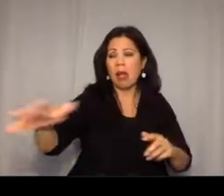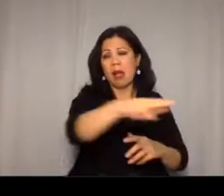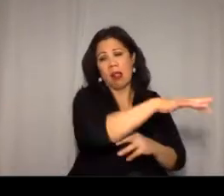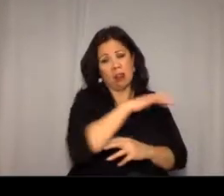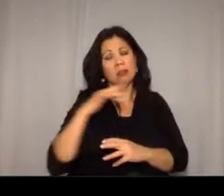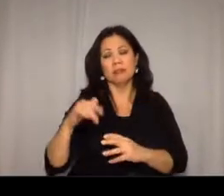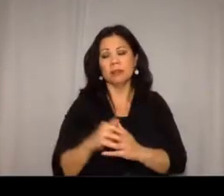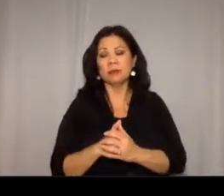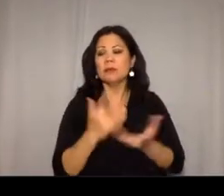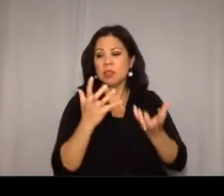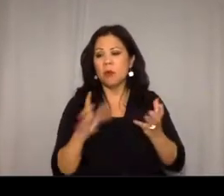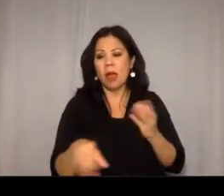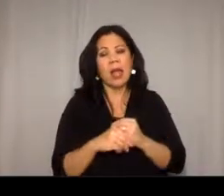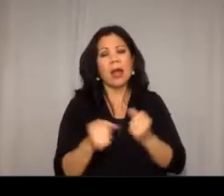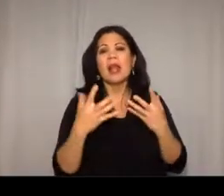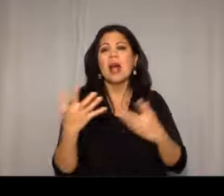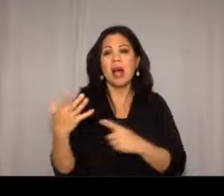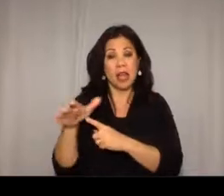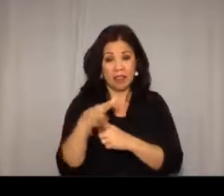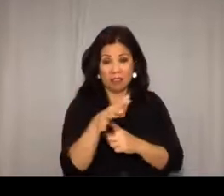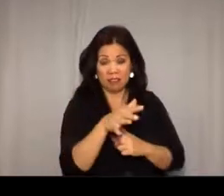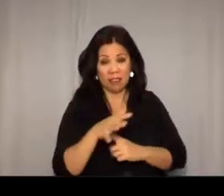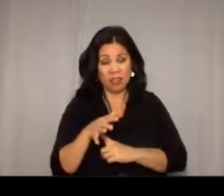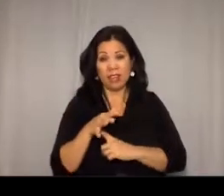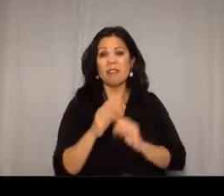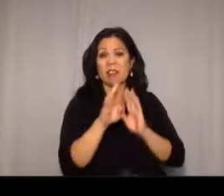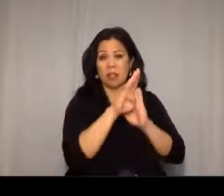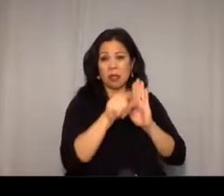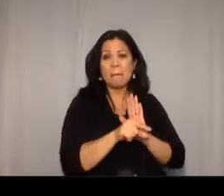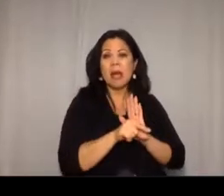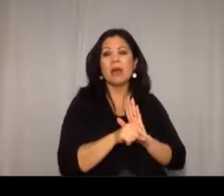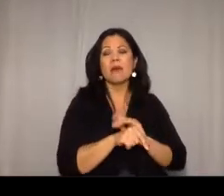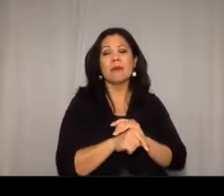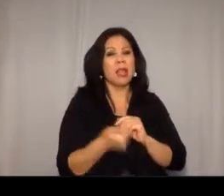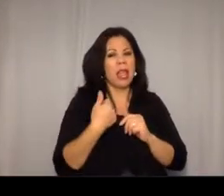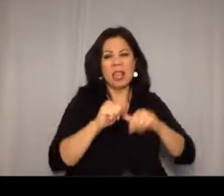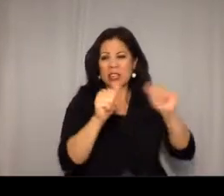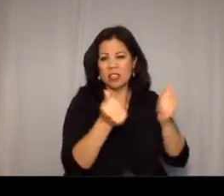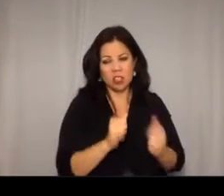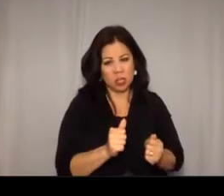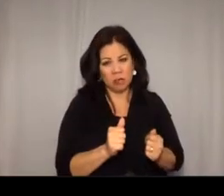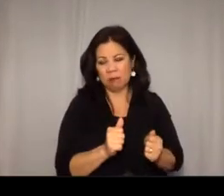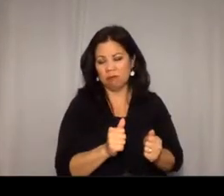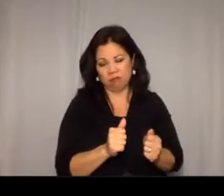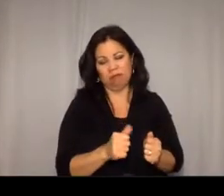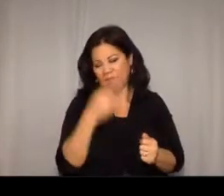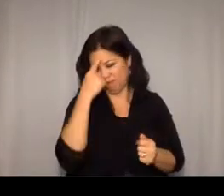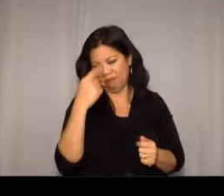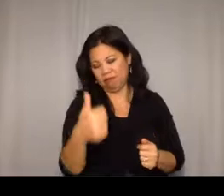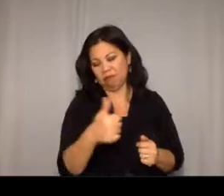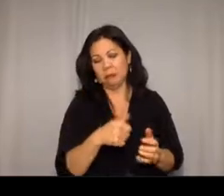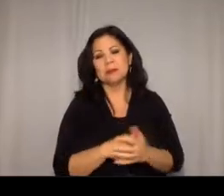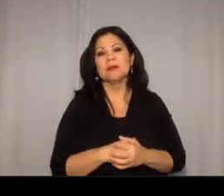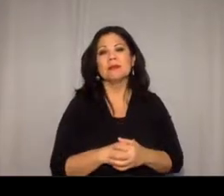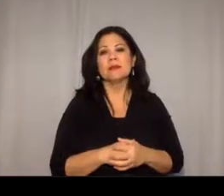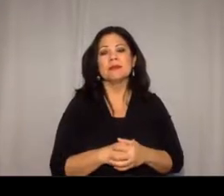of leaves in your background. And you could make leaves any shape you want. Those of you who